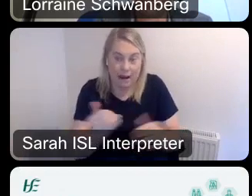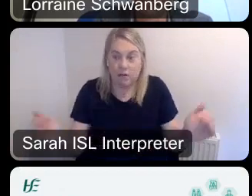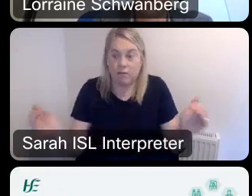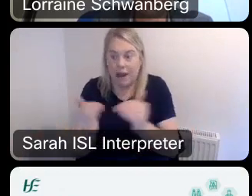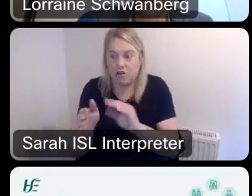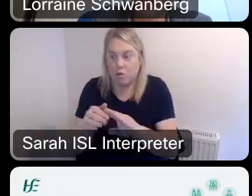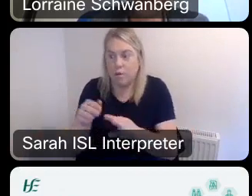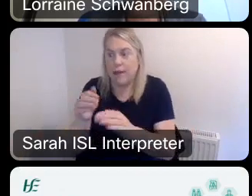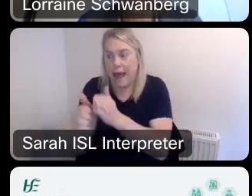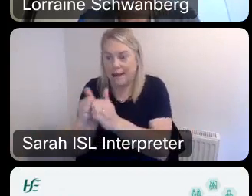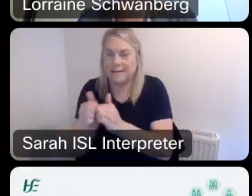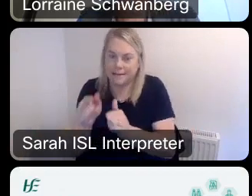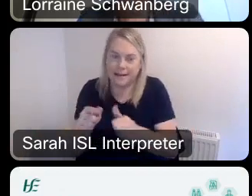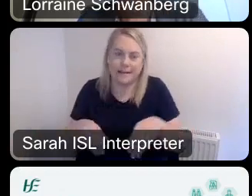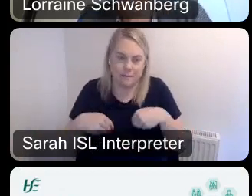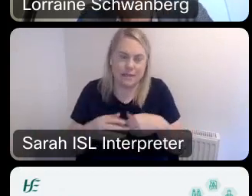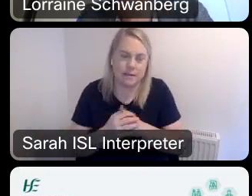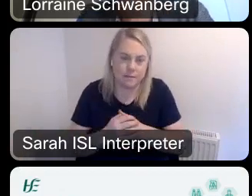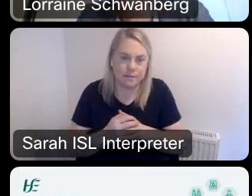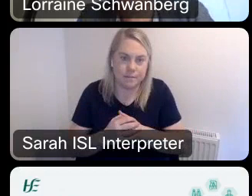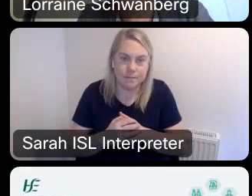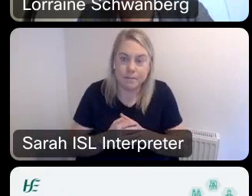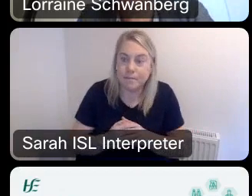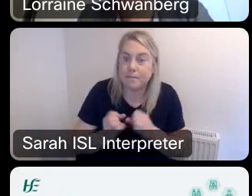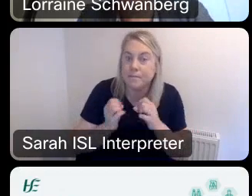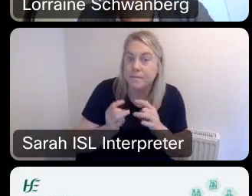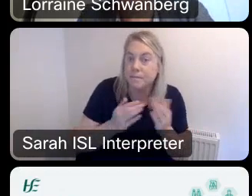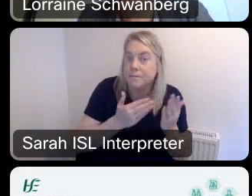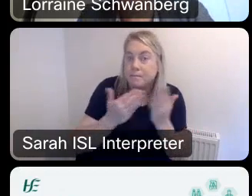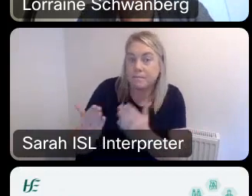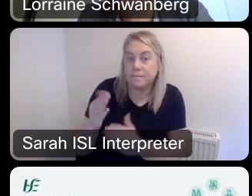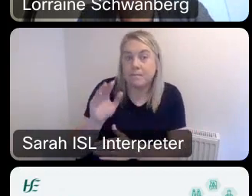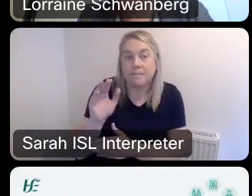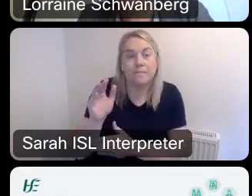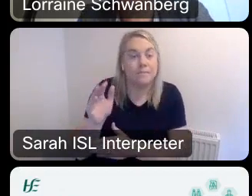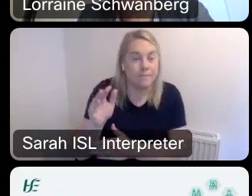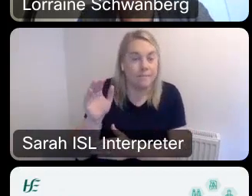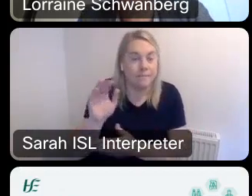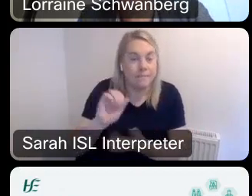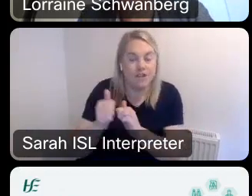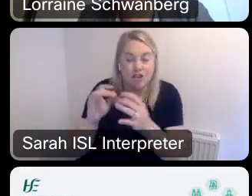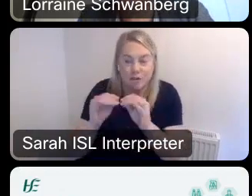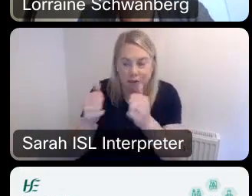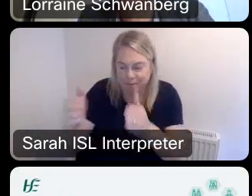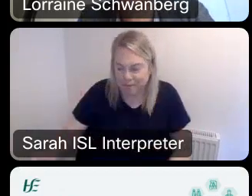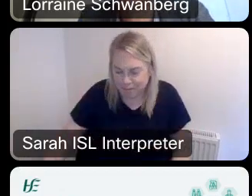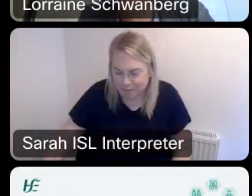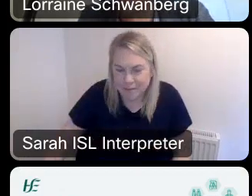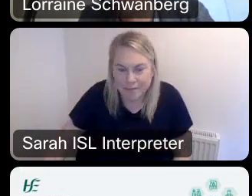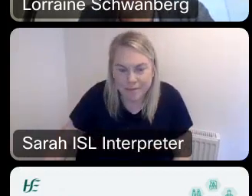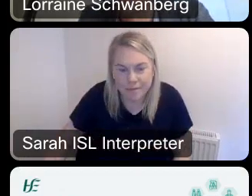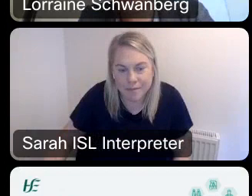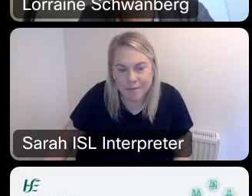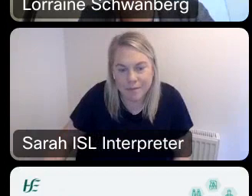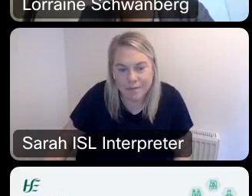you. Yeah, so we'll never refer to the cause itself, but I suppose just referencing this